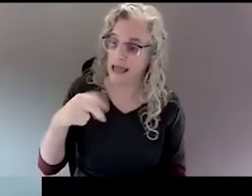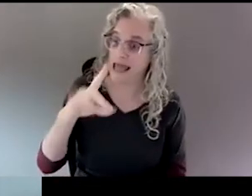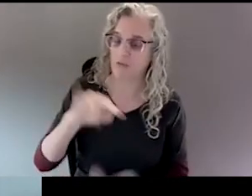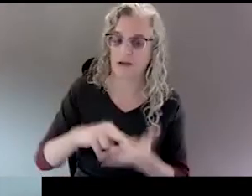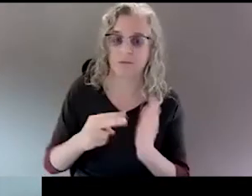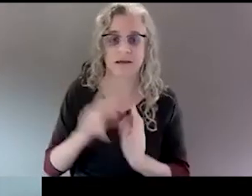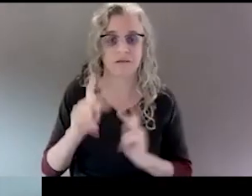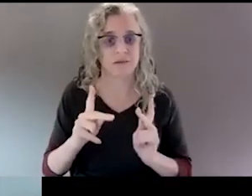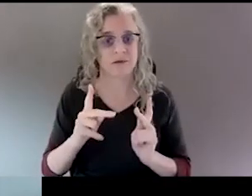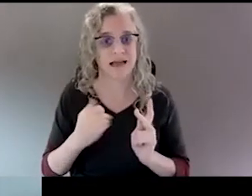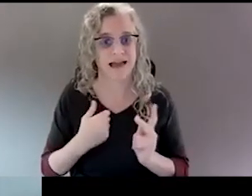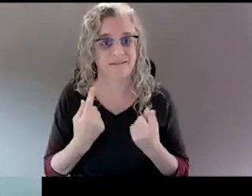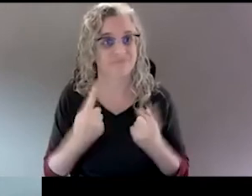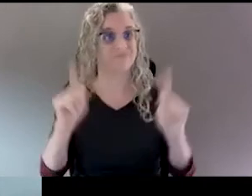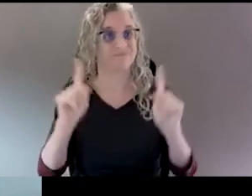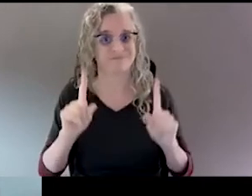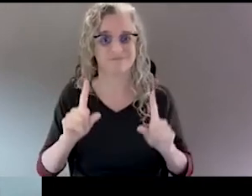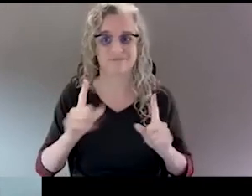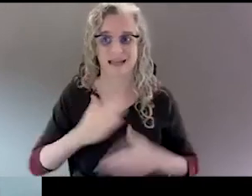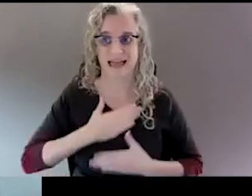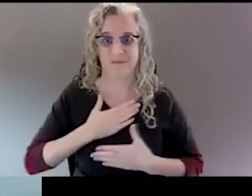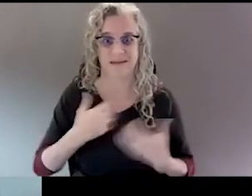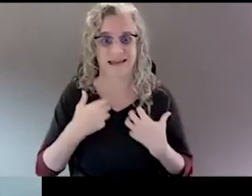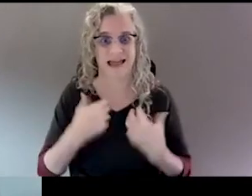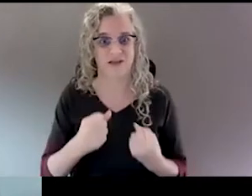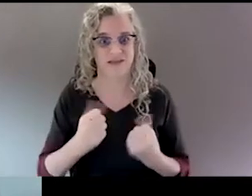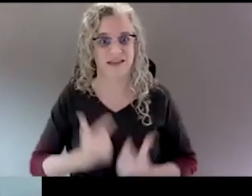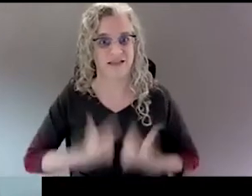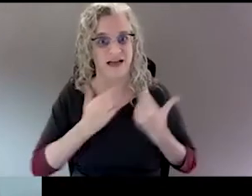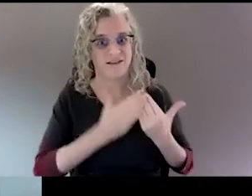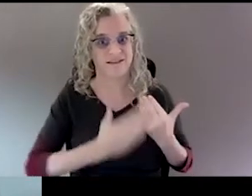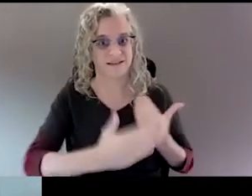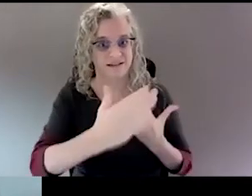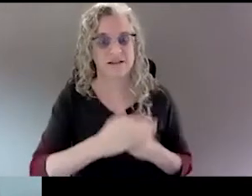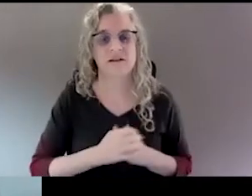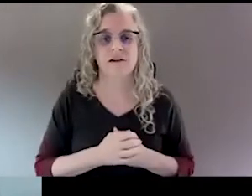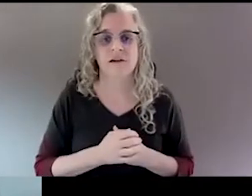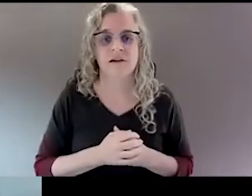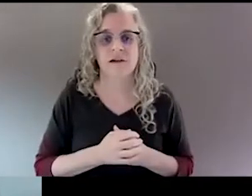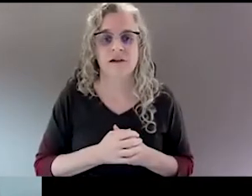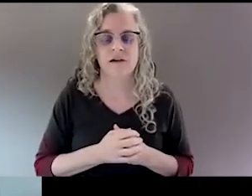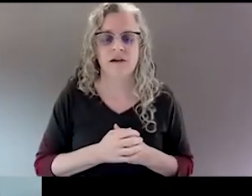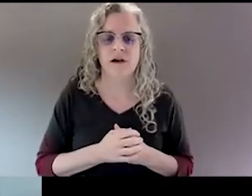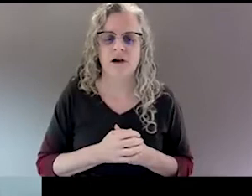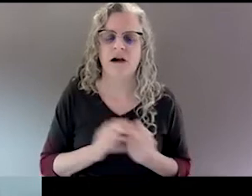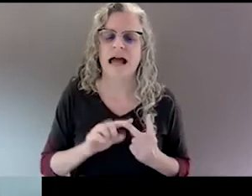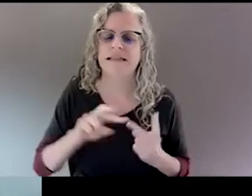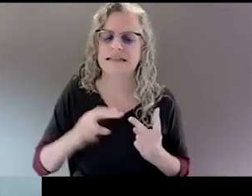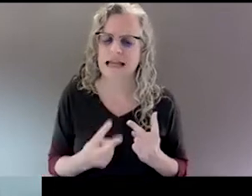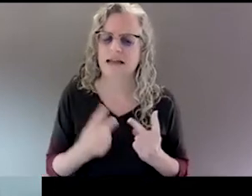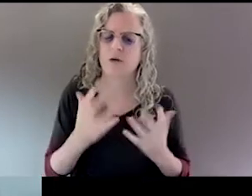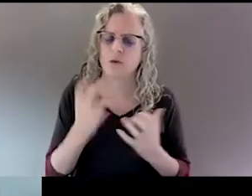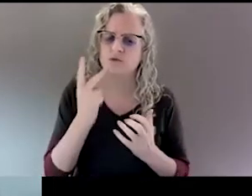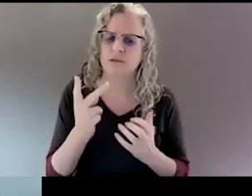lives, as well as seeing that these attitudes that many doctors and